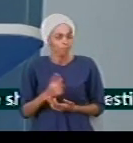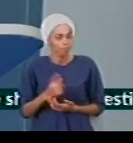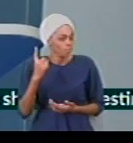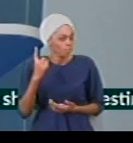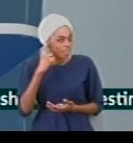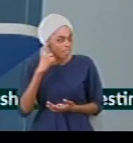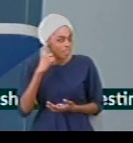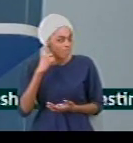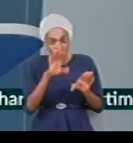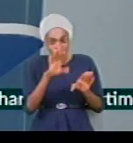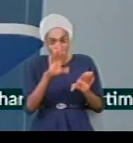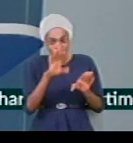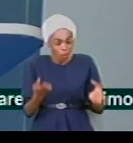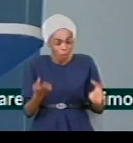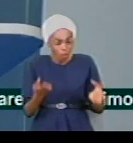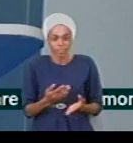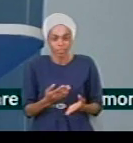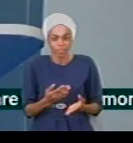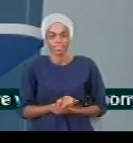people